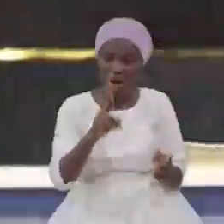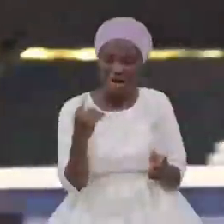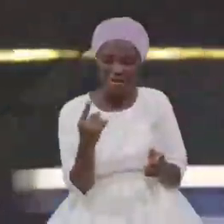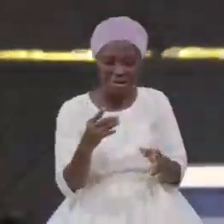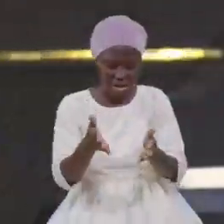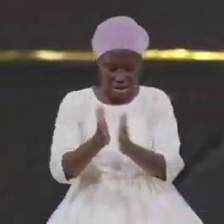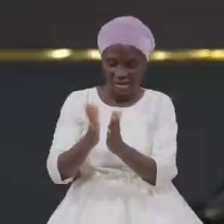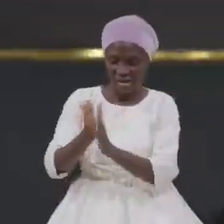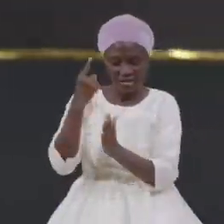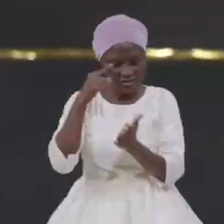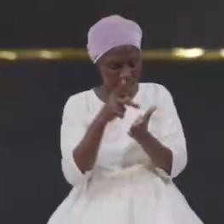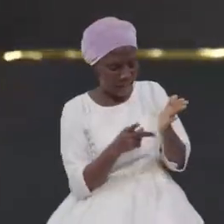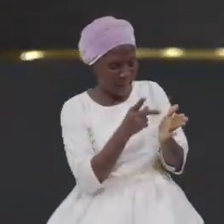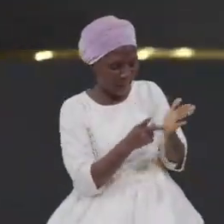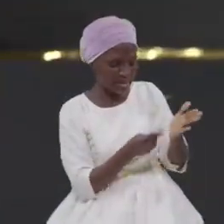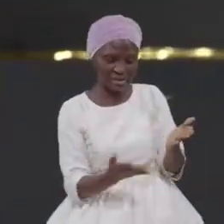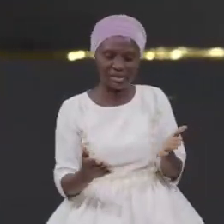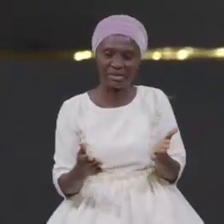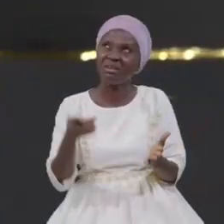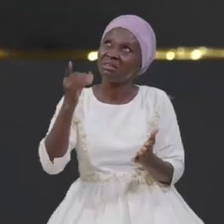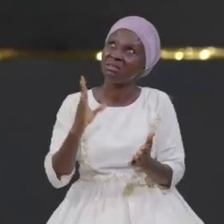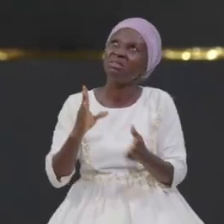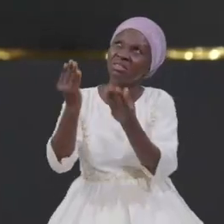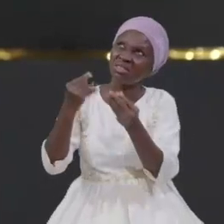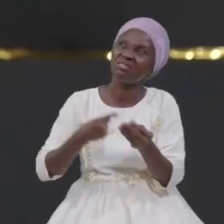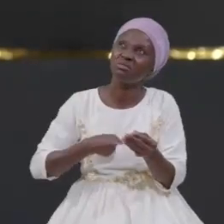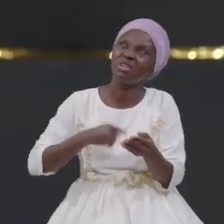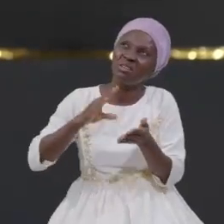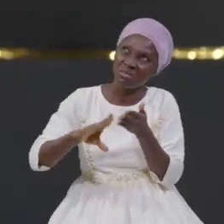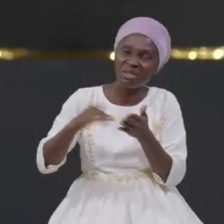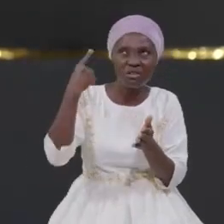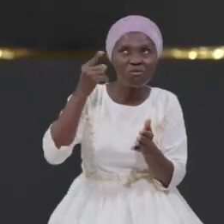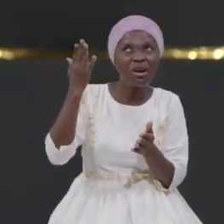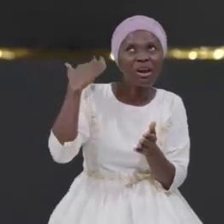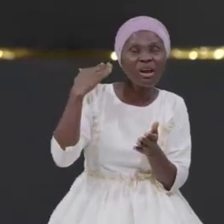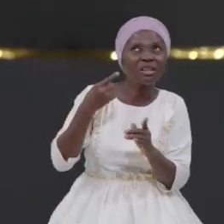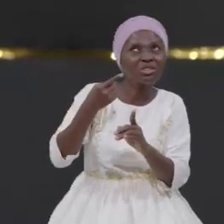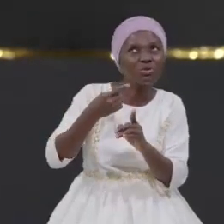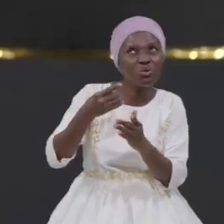partial thing, oh Lord, give me forgiveness for last week. And give me